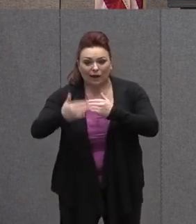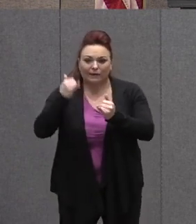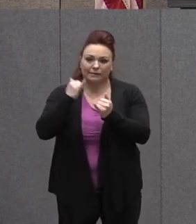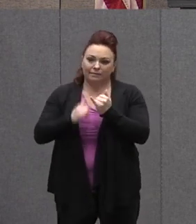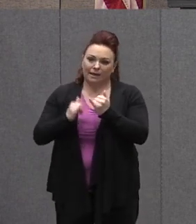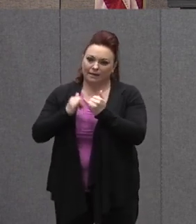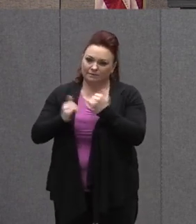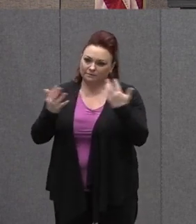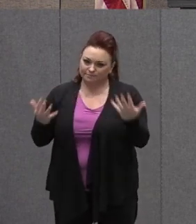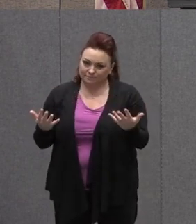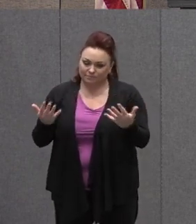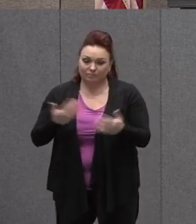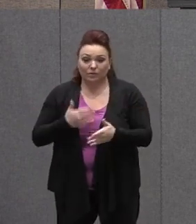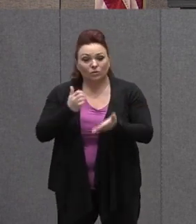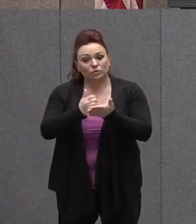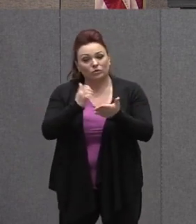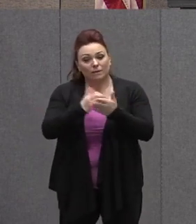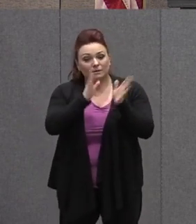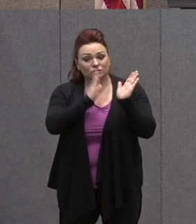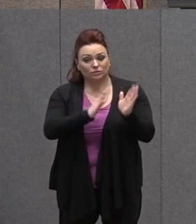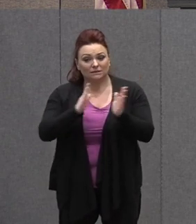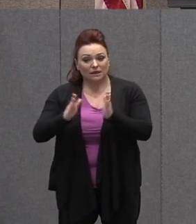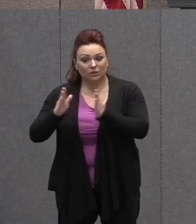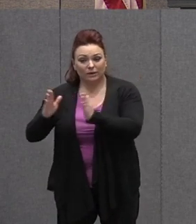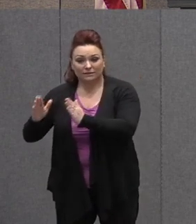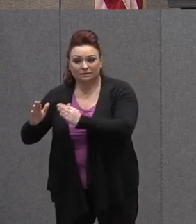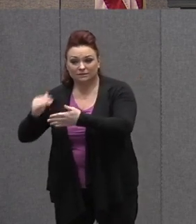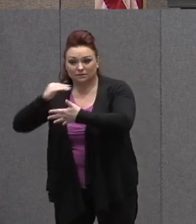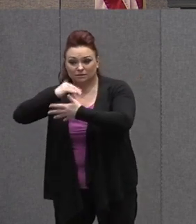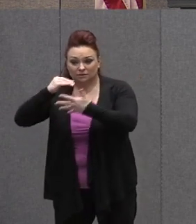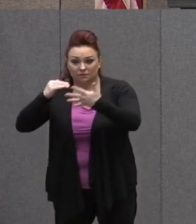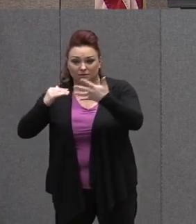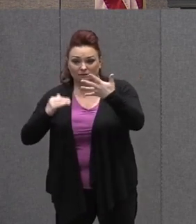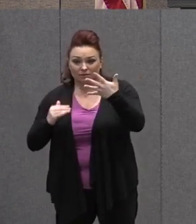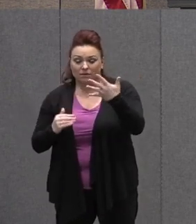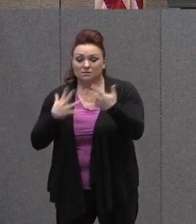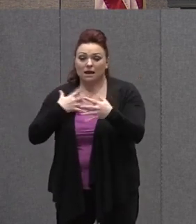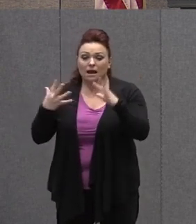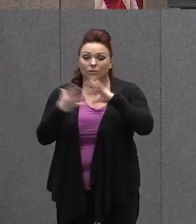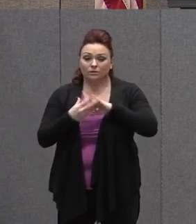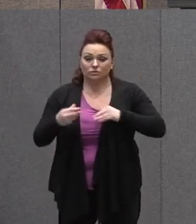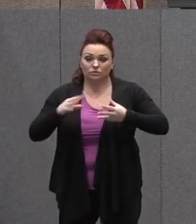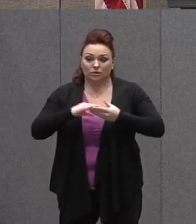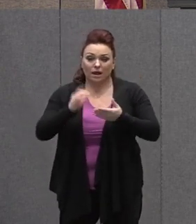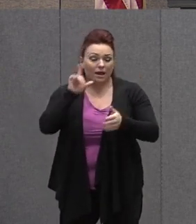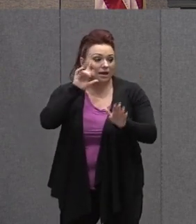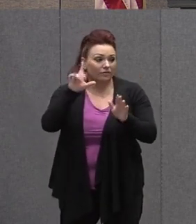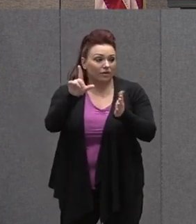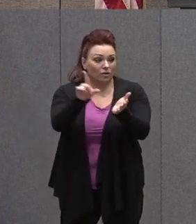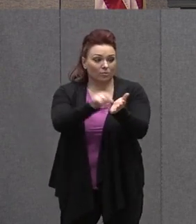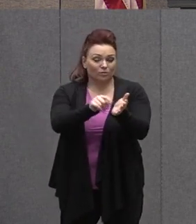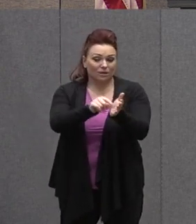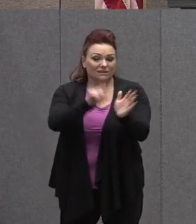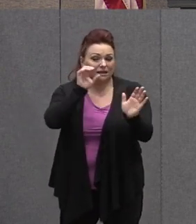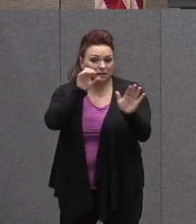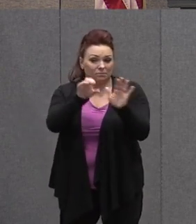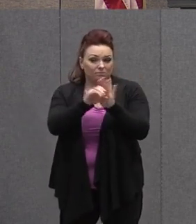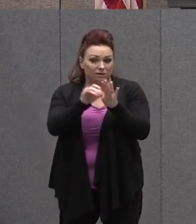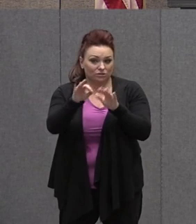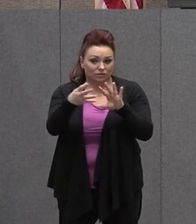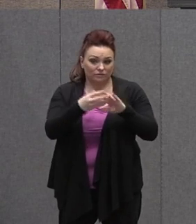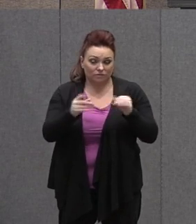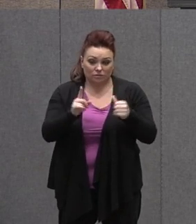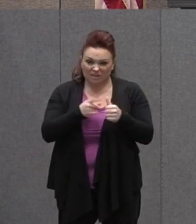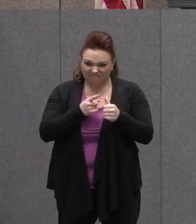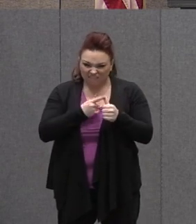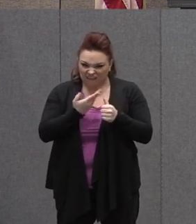To help us sequence our story, I've printed some pictures from the story. So I need to think about the very